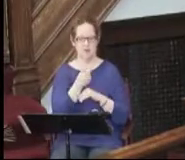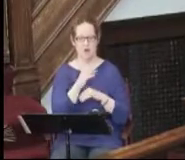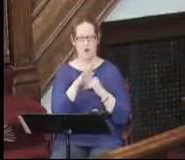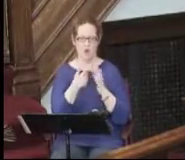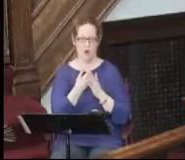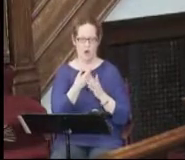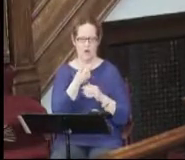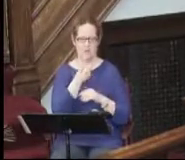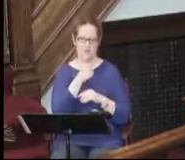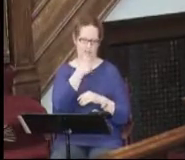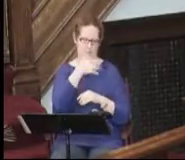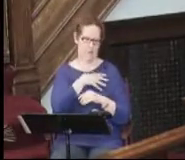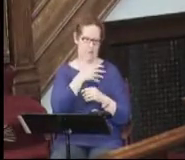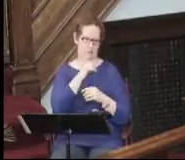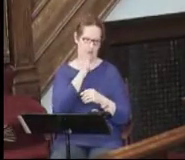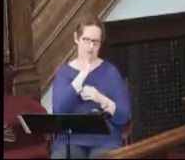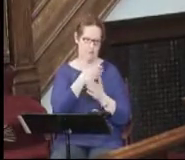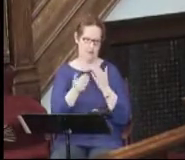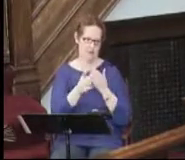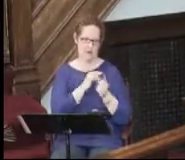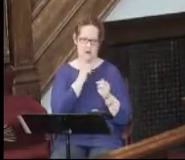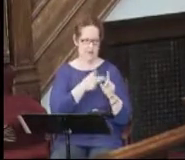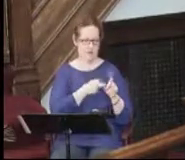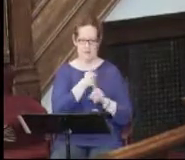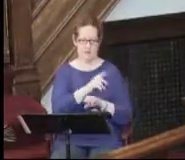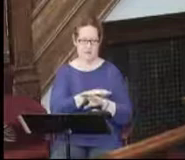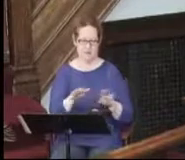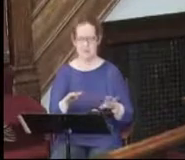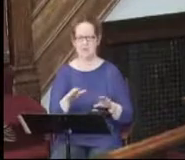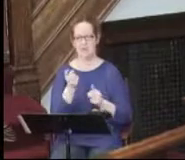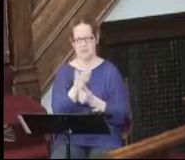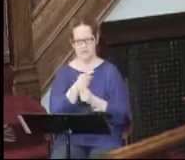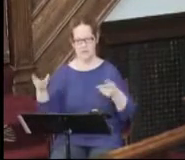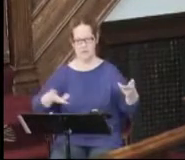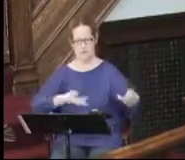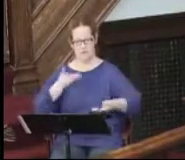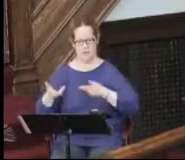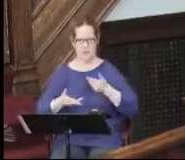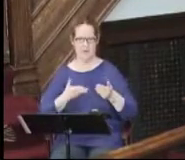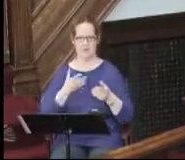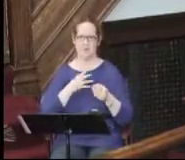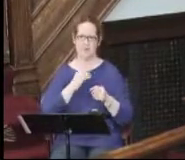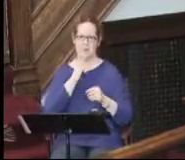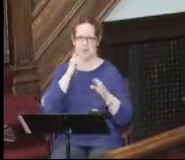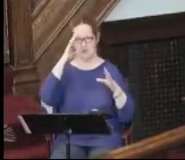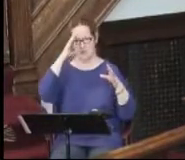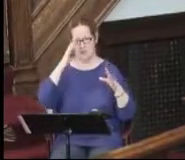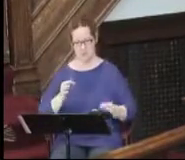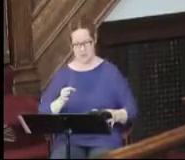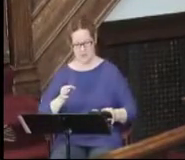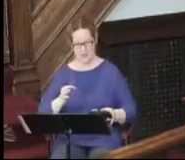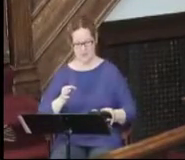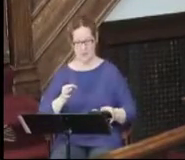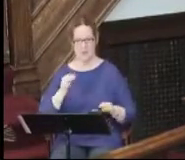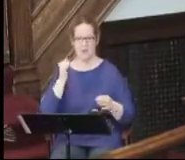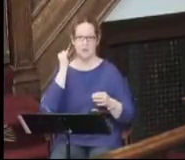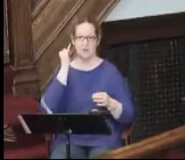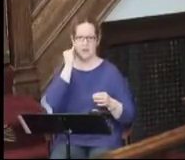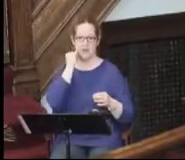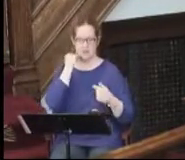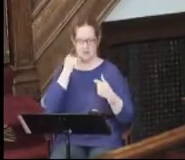washrooms, rather than gender-specific washrooms, so that everyone was welcome and no one would have to make a decision about what their